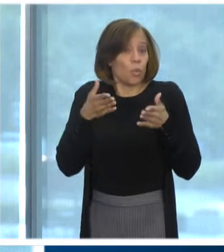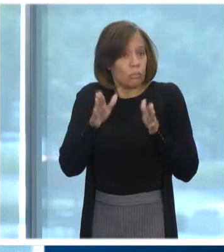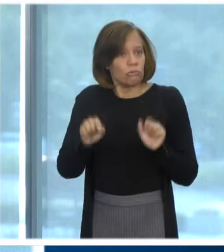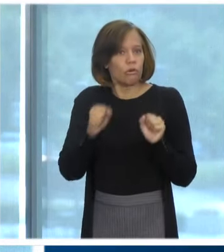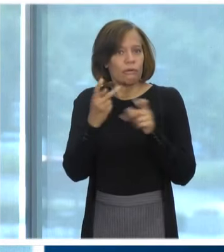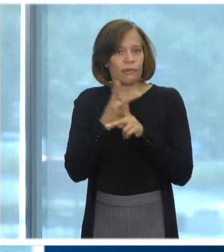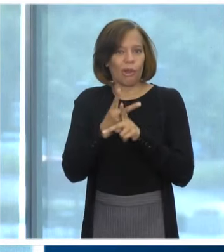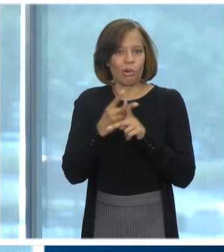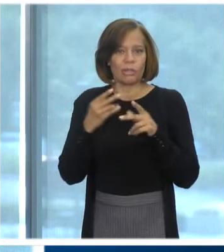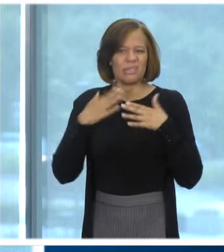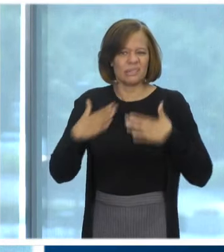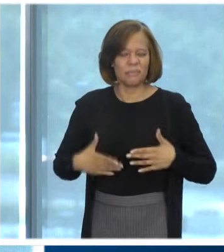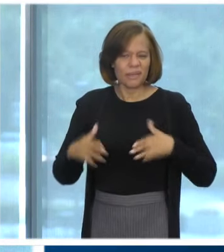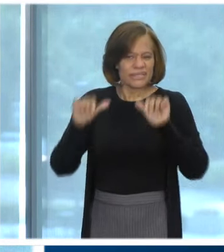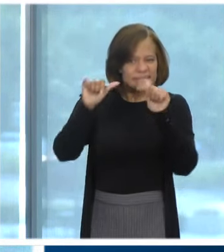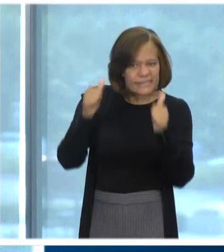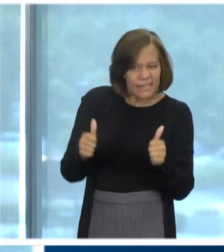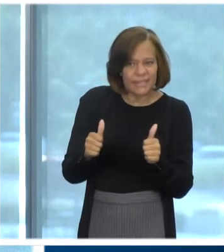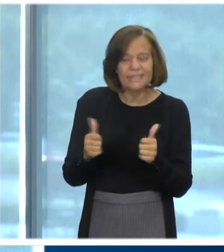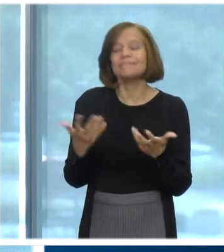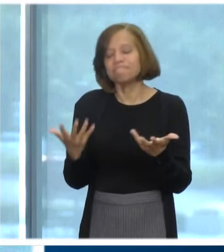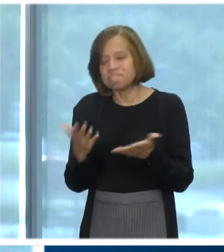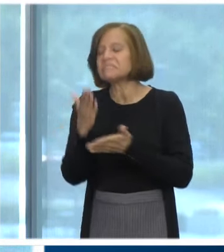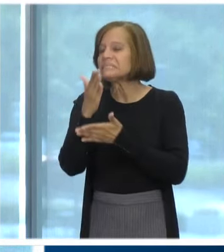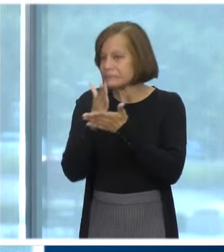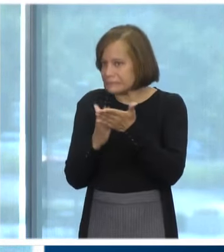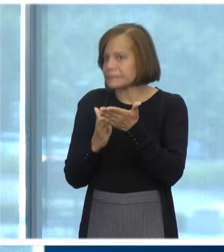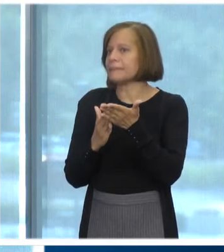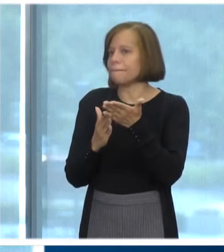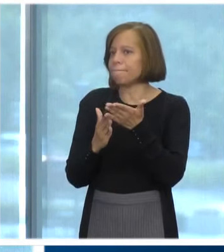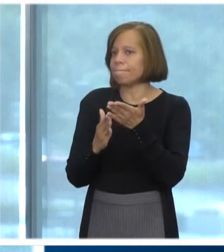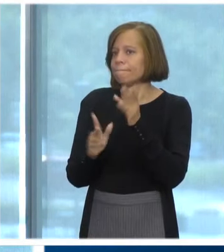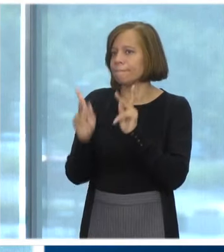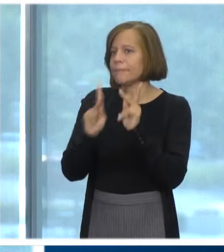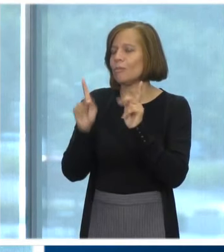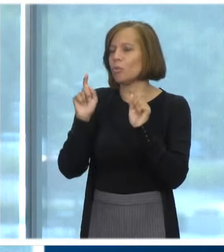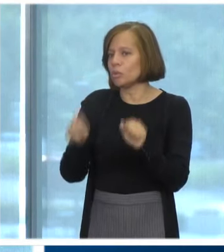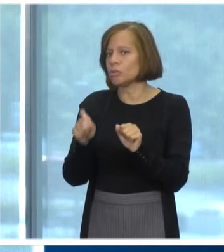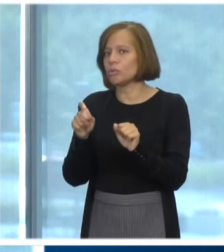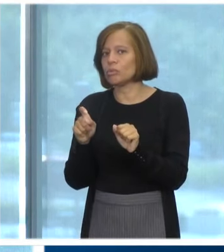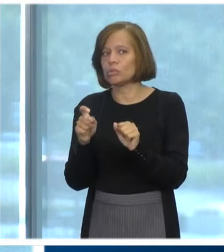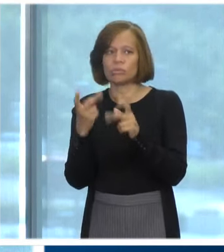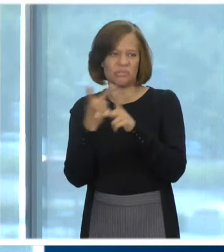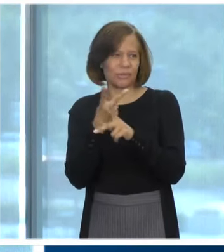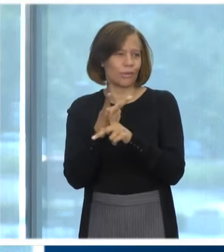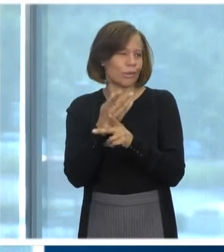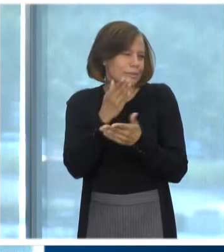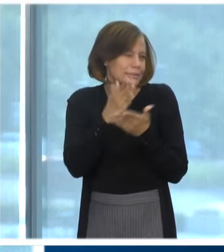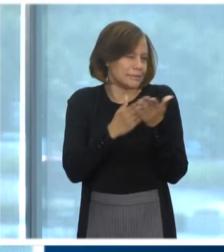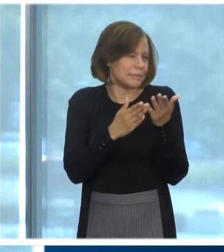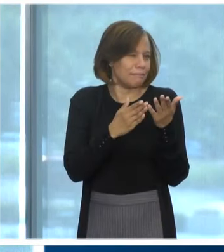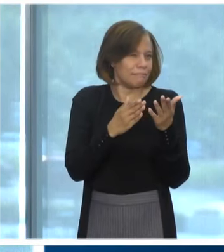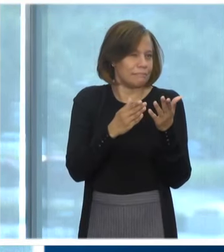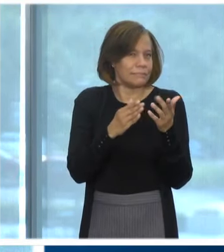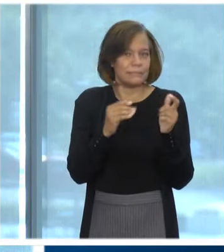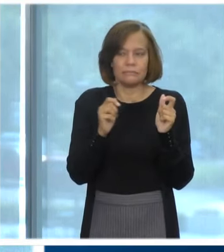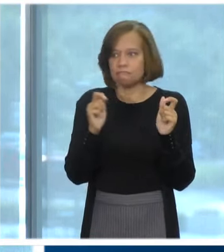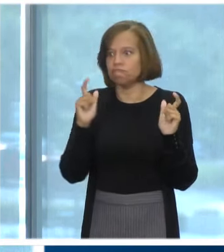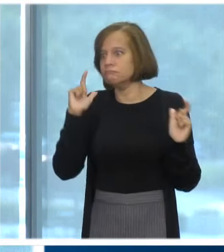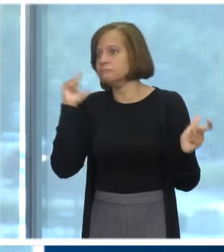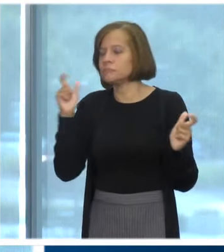While this was useful actually in a couple situations for folks who were officers who were outside the norm in some variation, it was